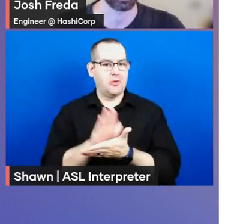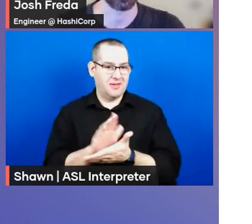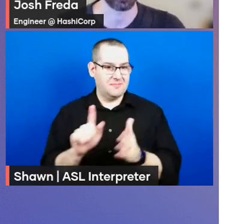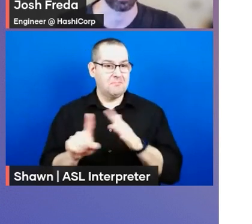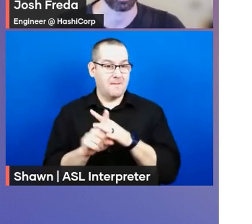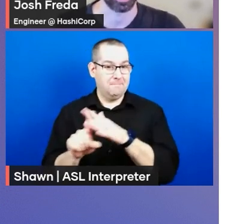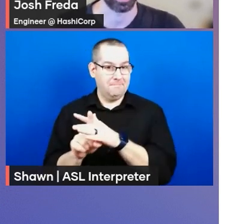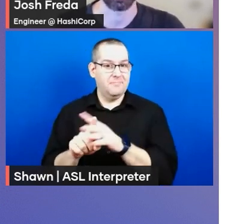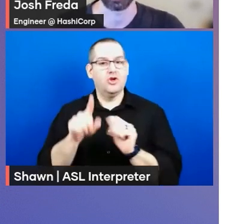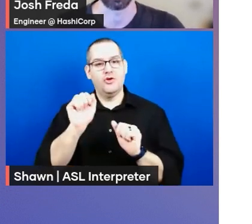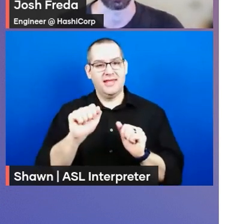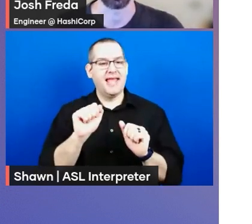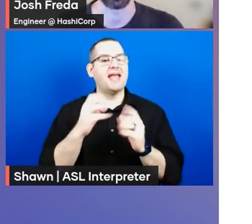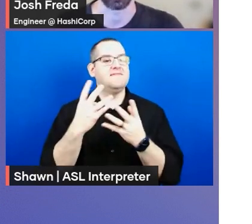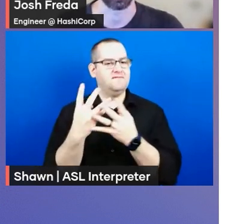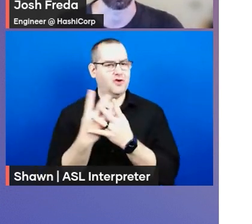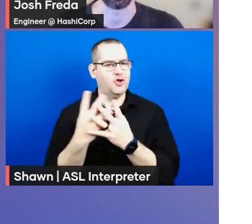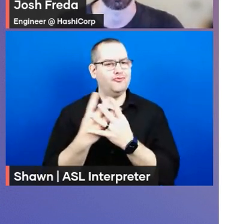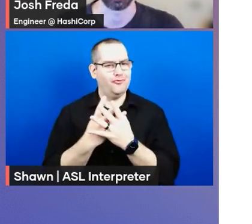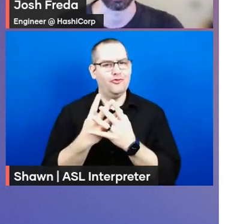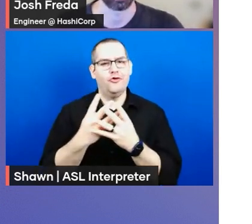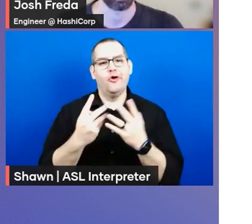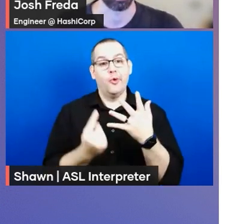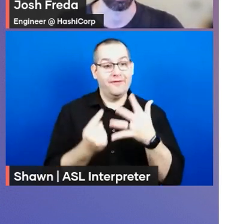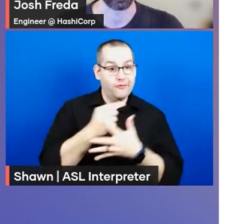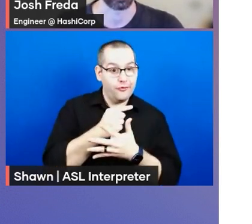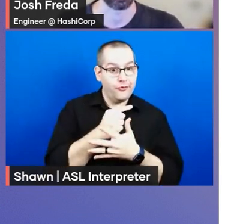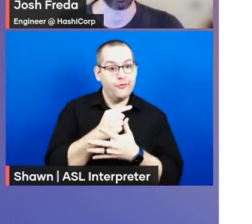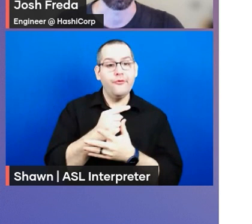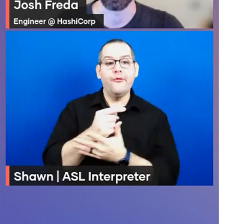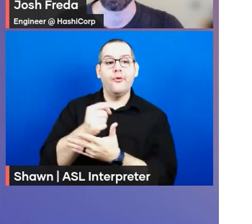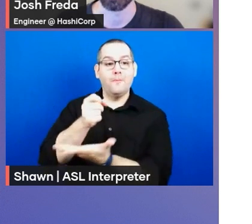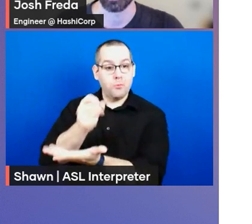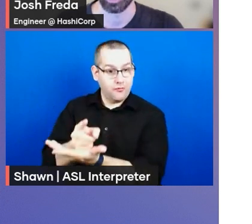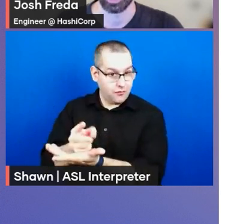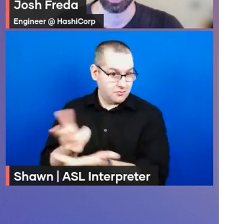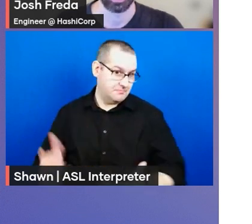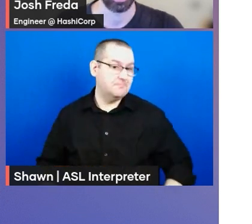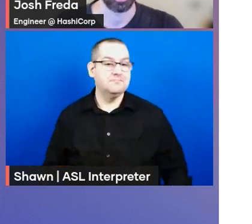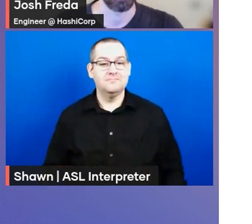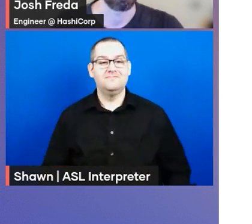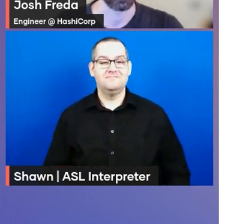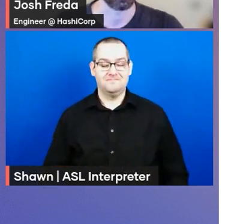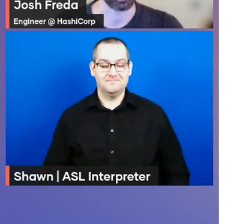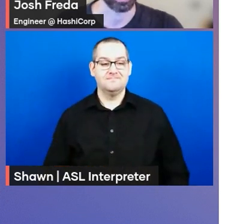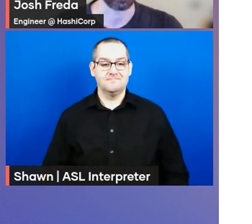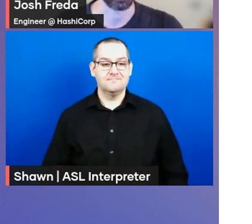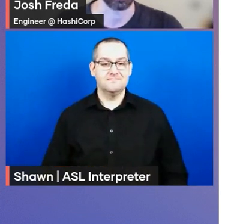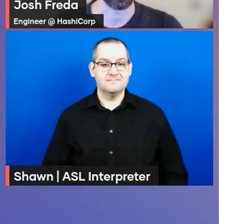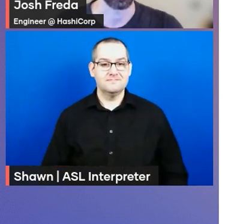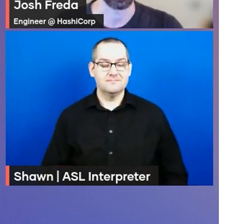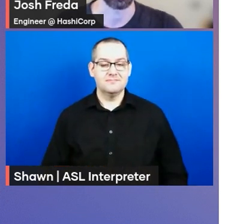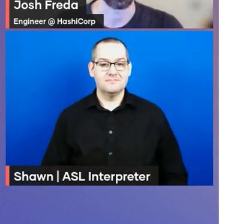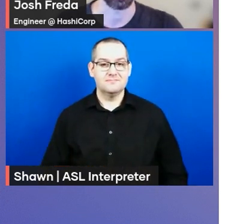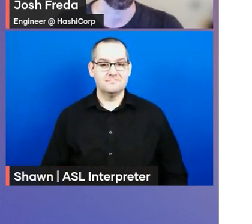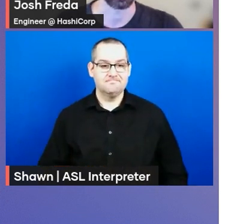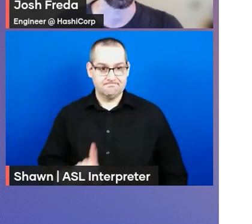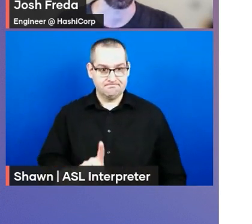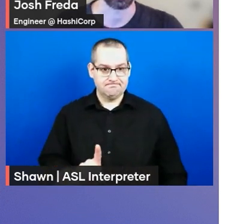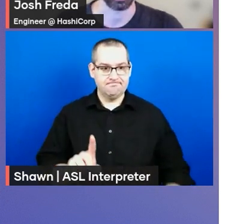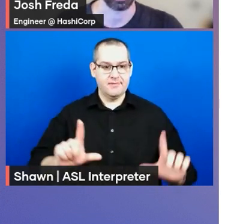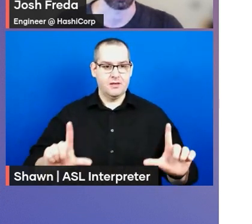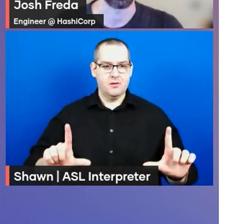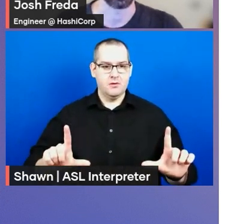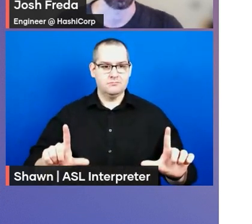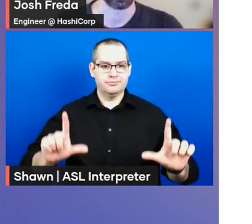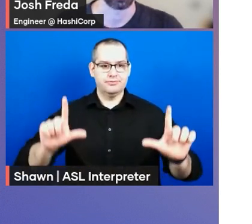And you can filter these by, in review or just approved. Then if we go back up, here are the